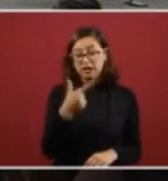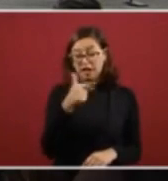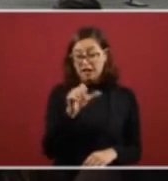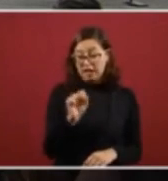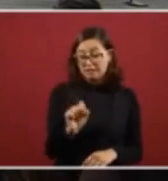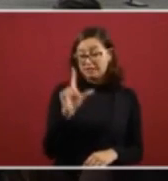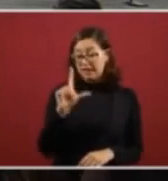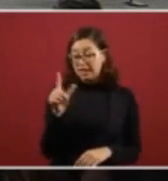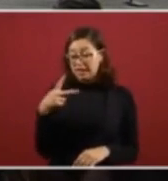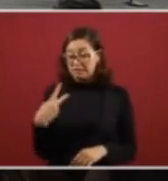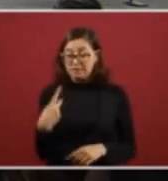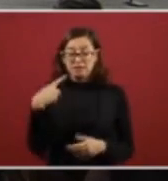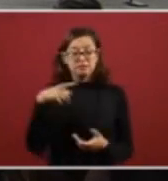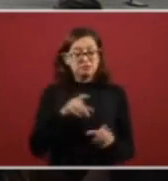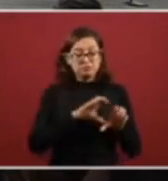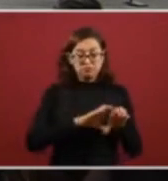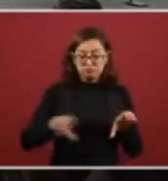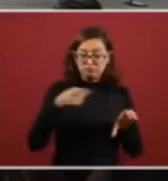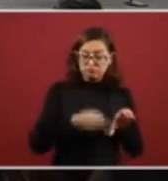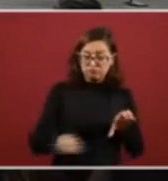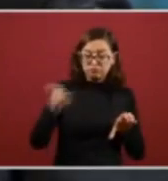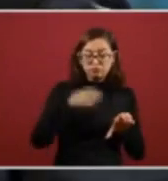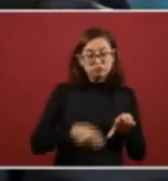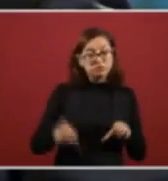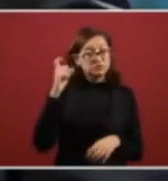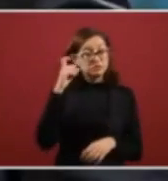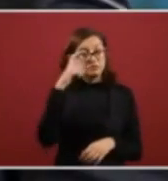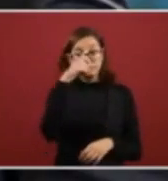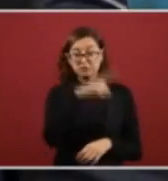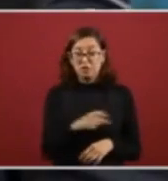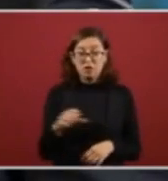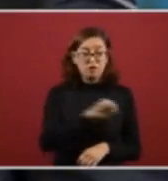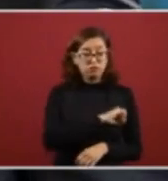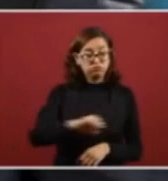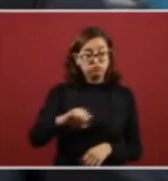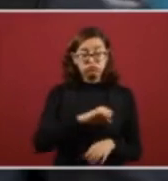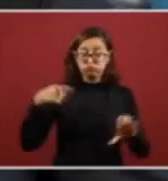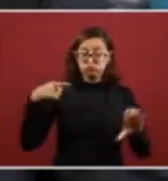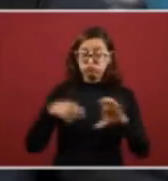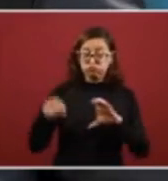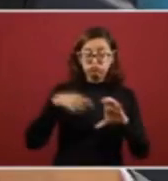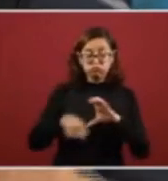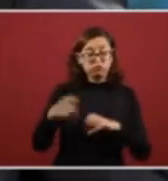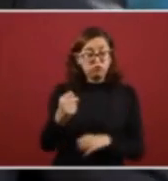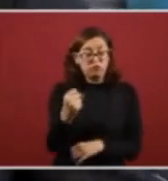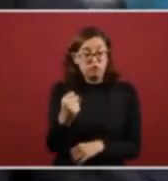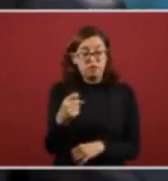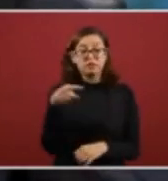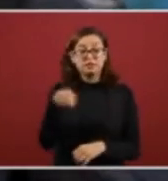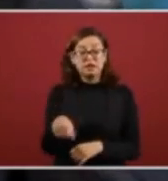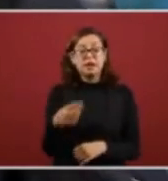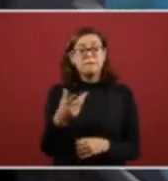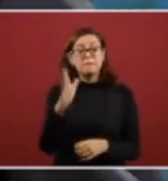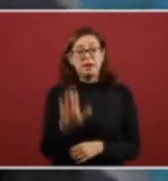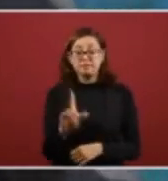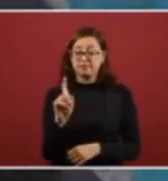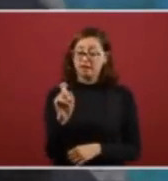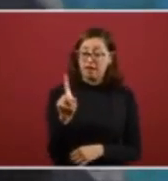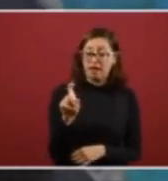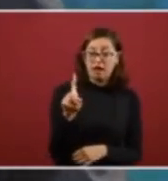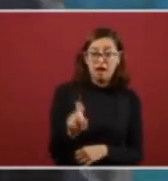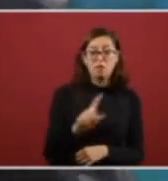very complex management. Within the duct, it runs at a very high pressure, and it's a liquid. And at the